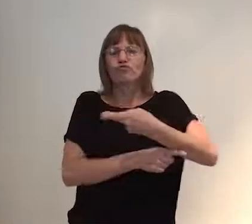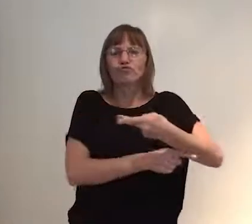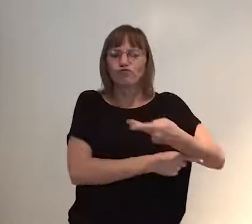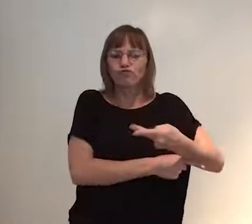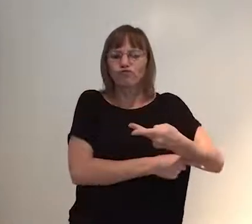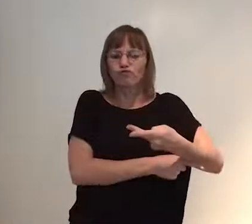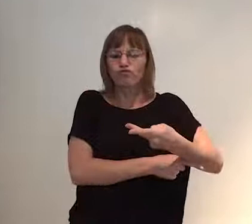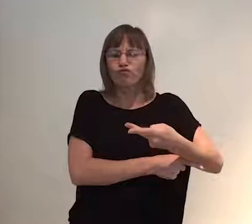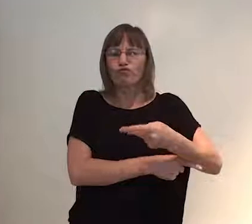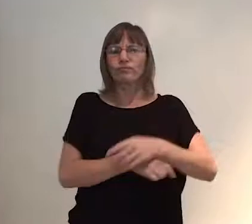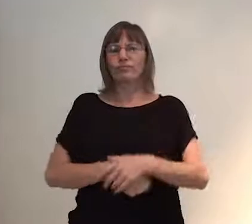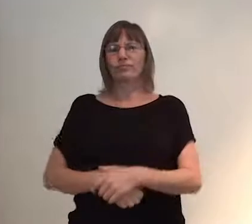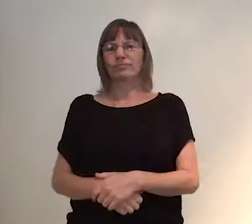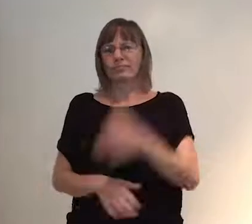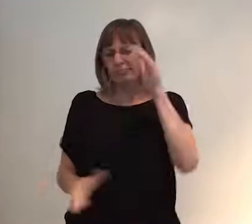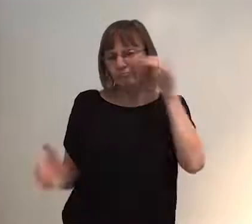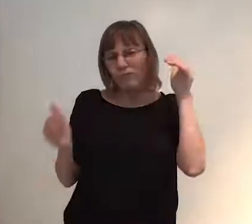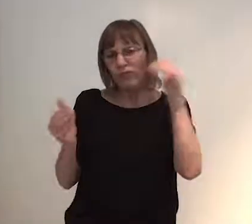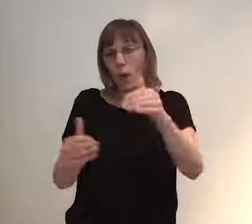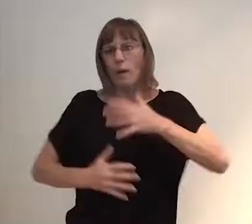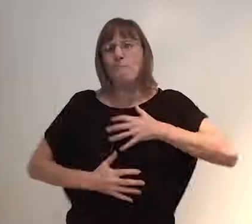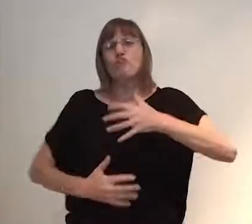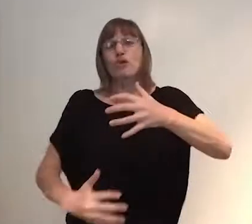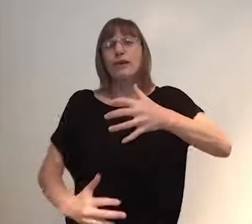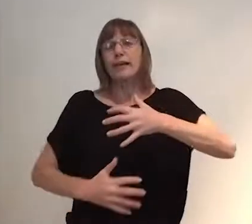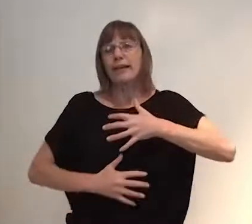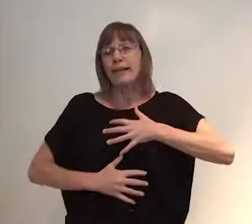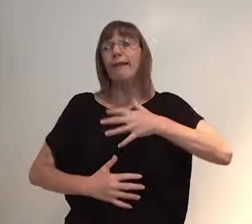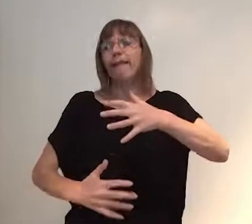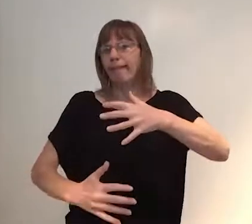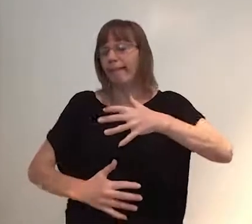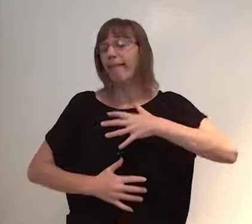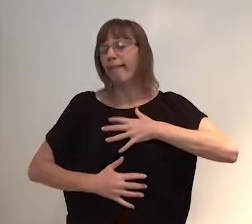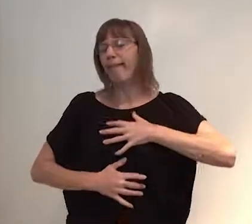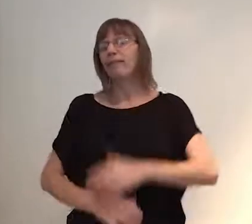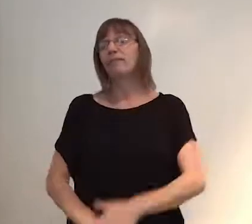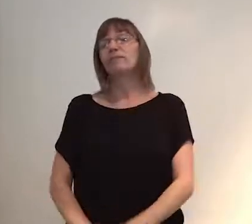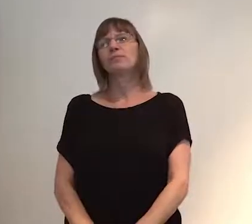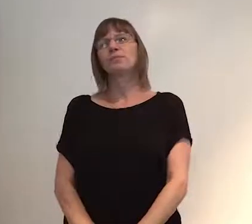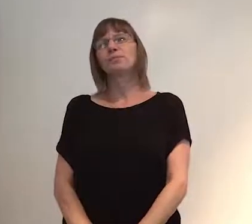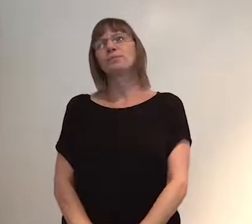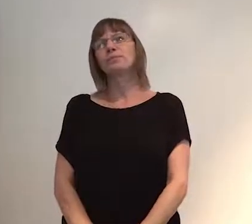mat. Just focusing on your breath.